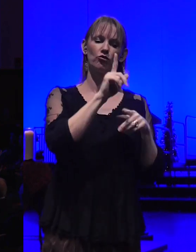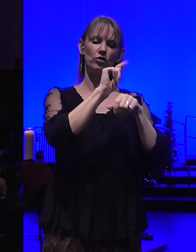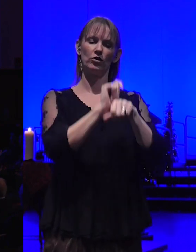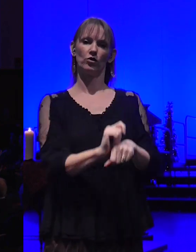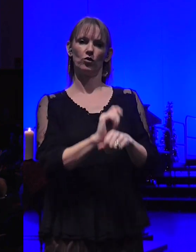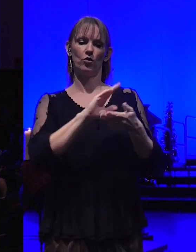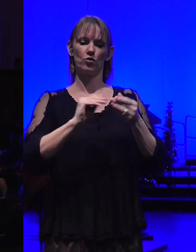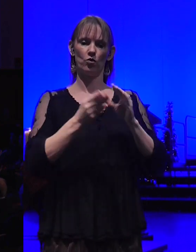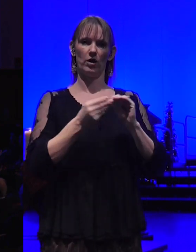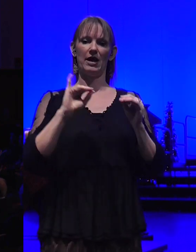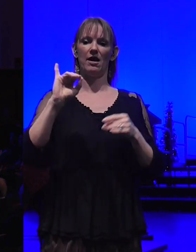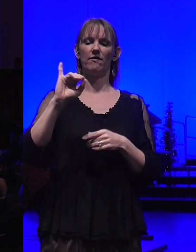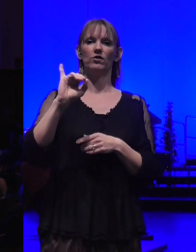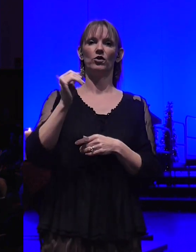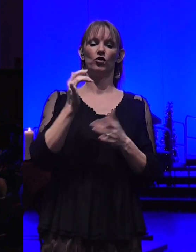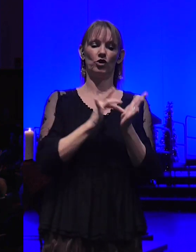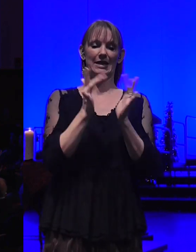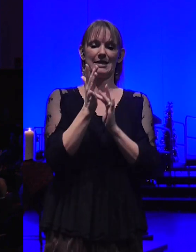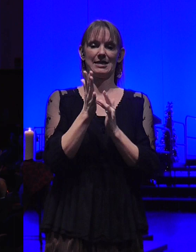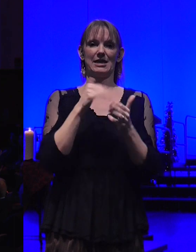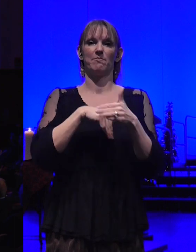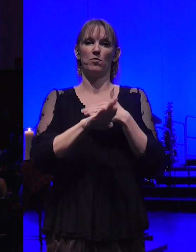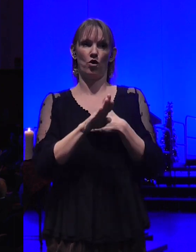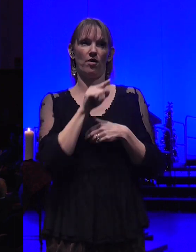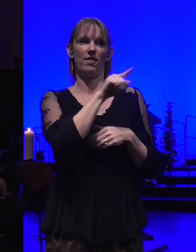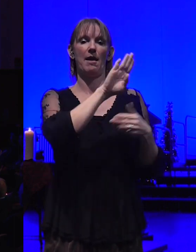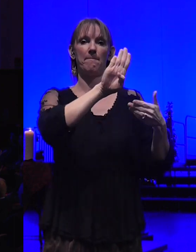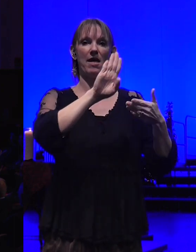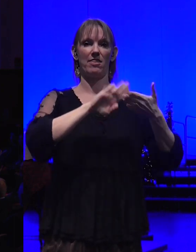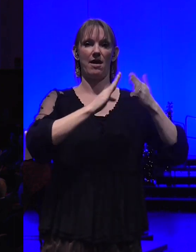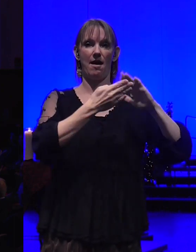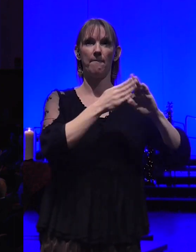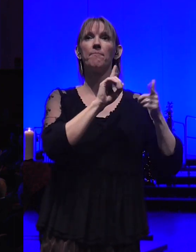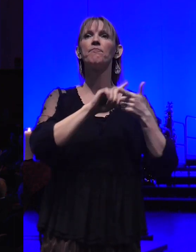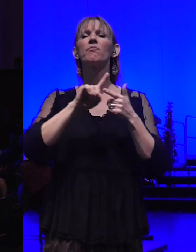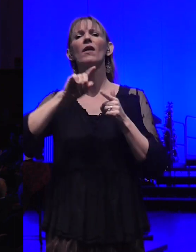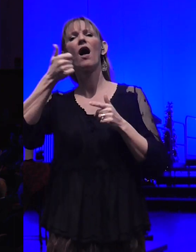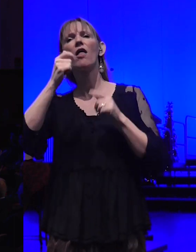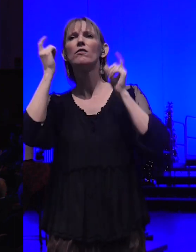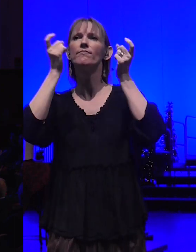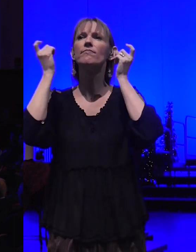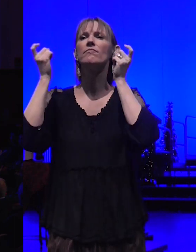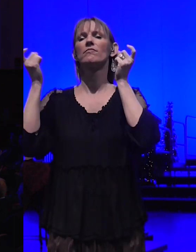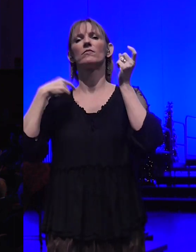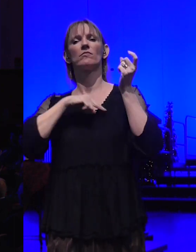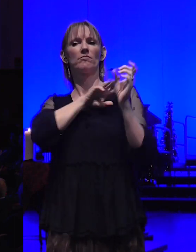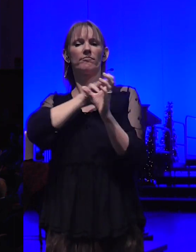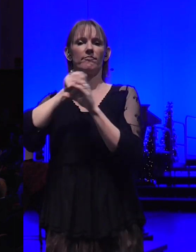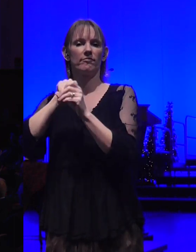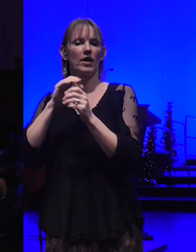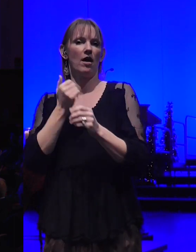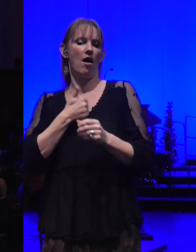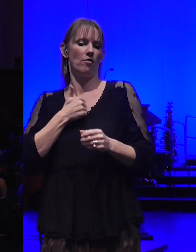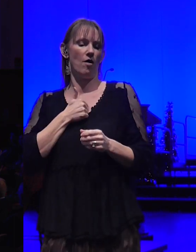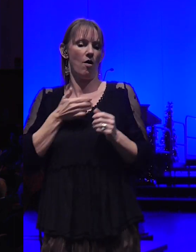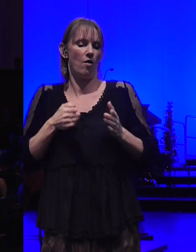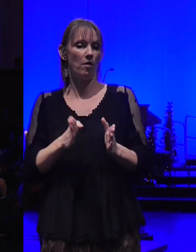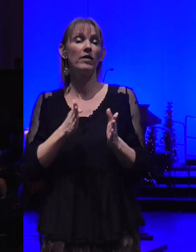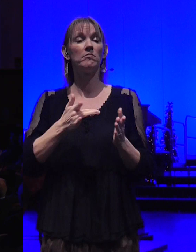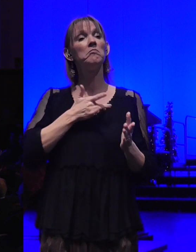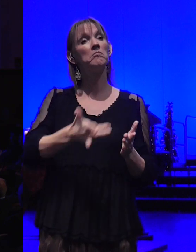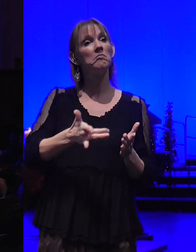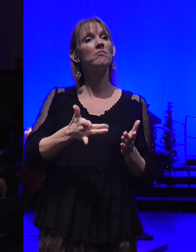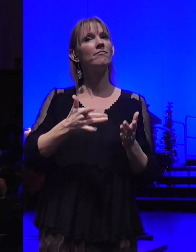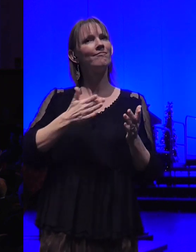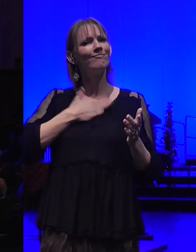Jesus' birth in Bethlehem. And then there are all the other festivities we participate in our own way. And it's usually a very joyous